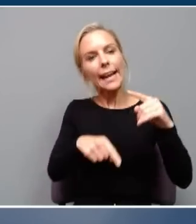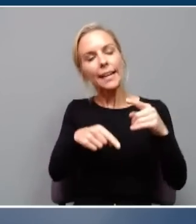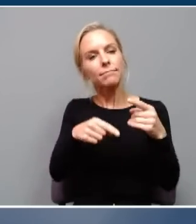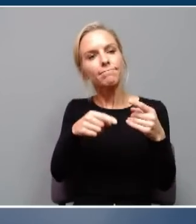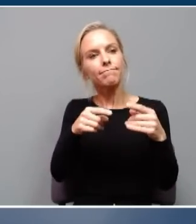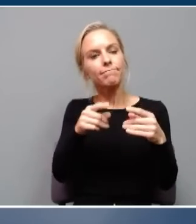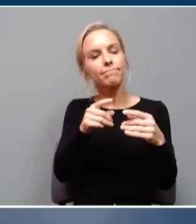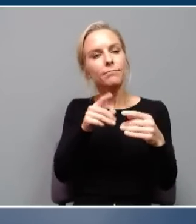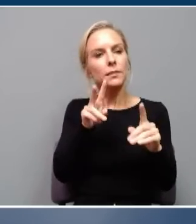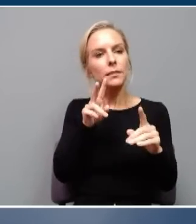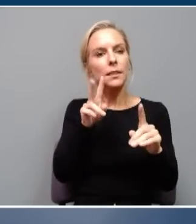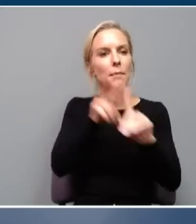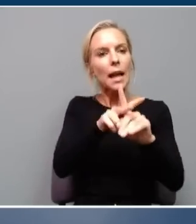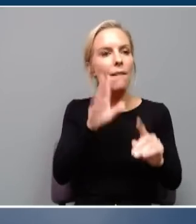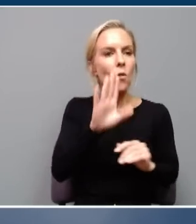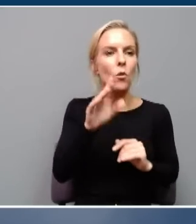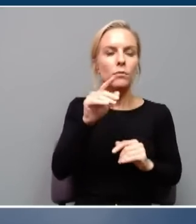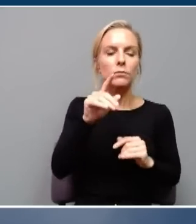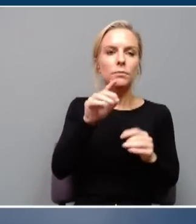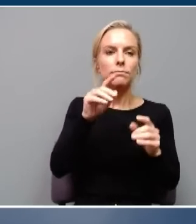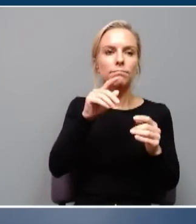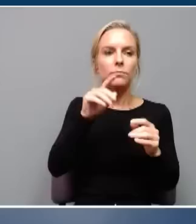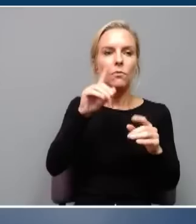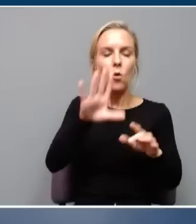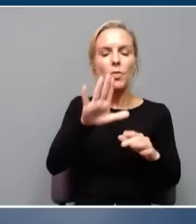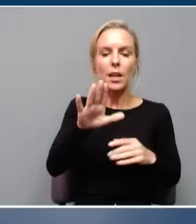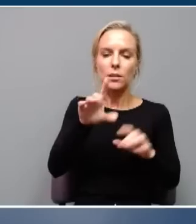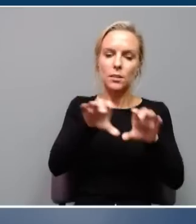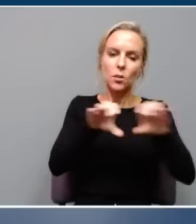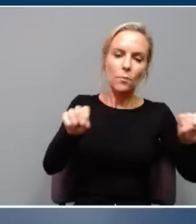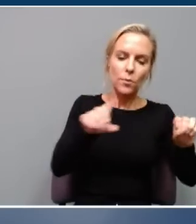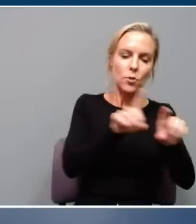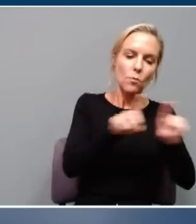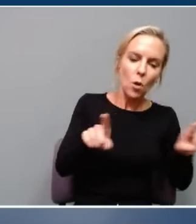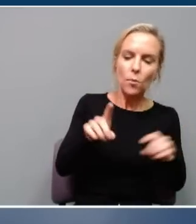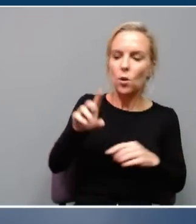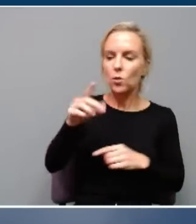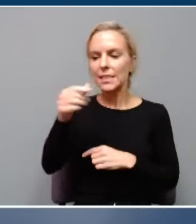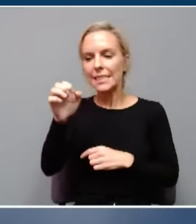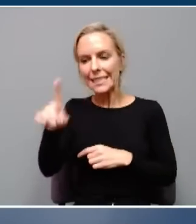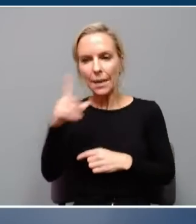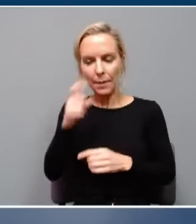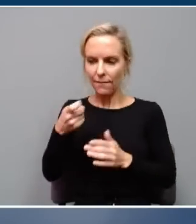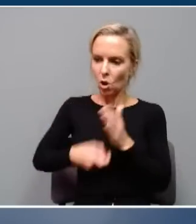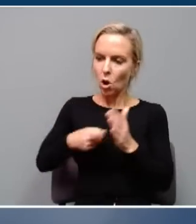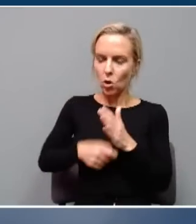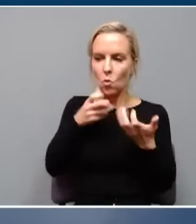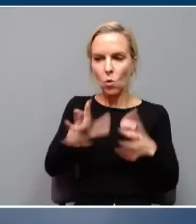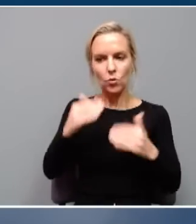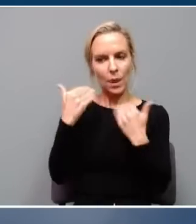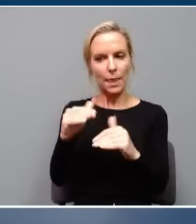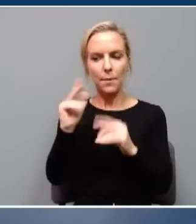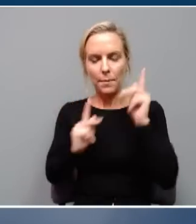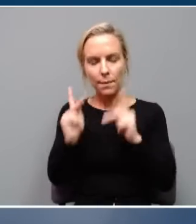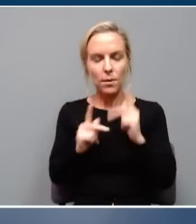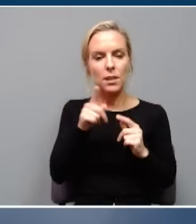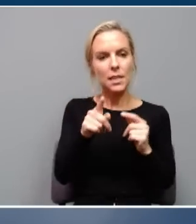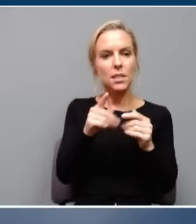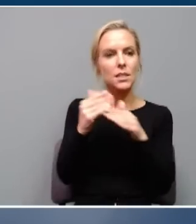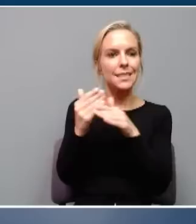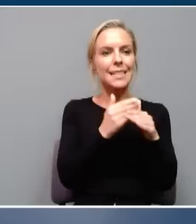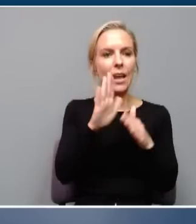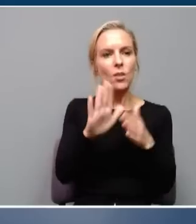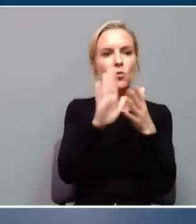equivalency because of cost. So these folks have shared their stories. They are